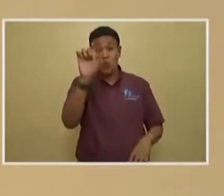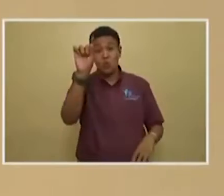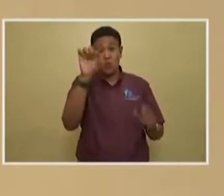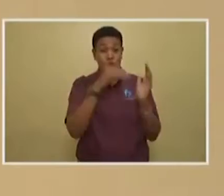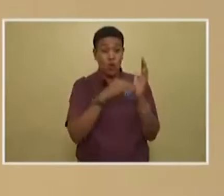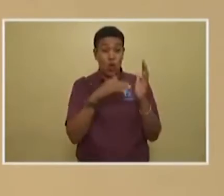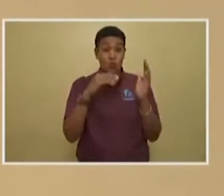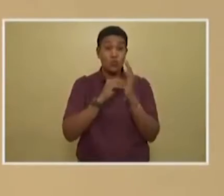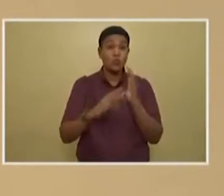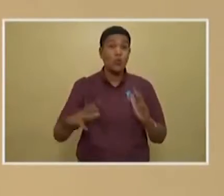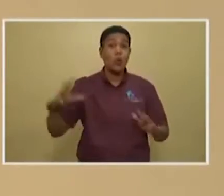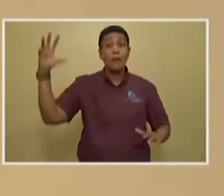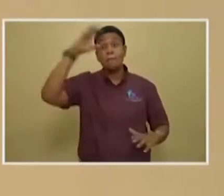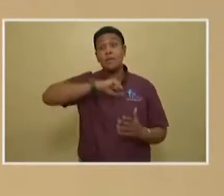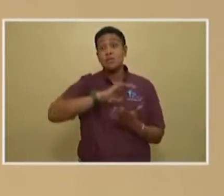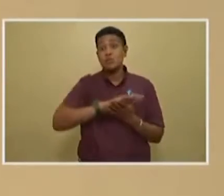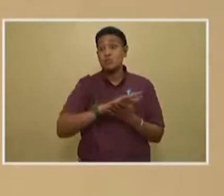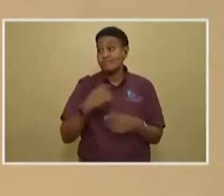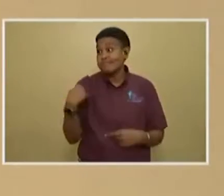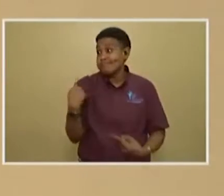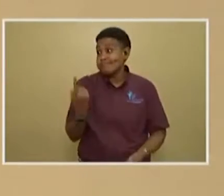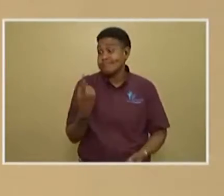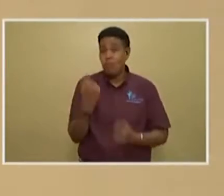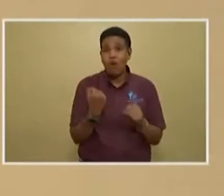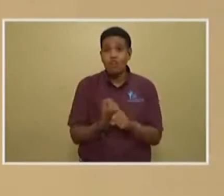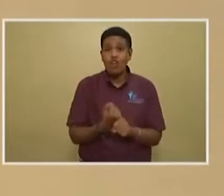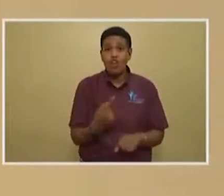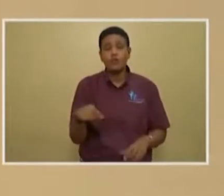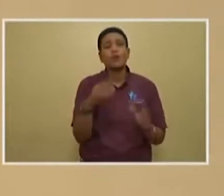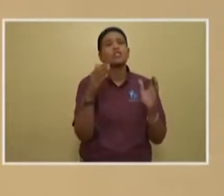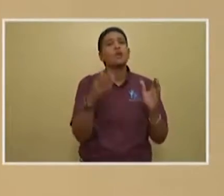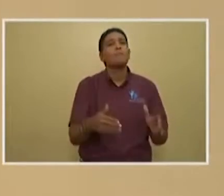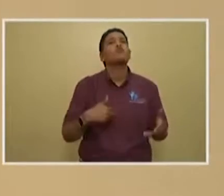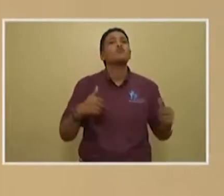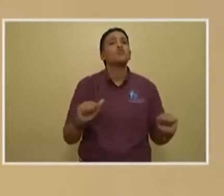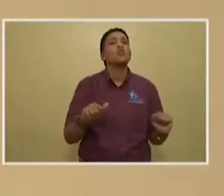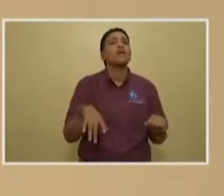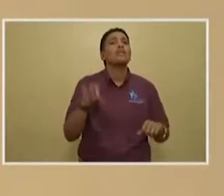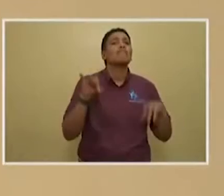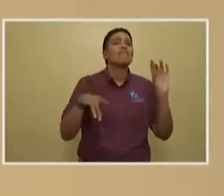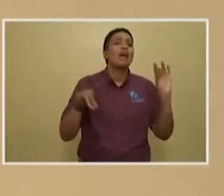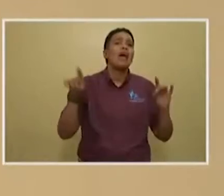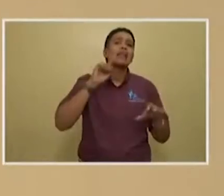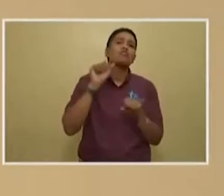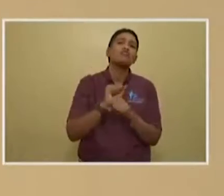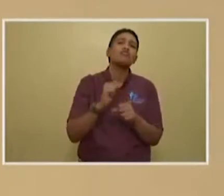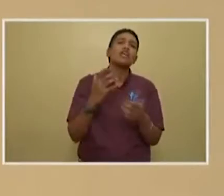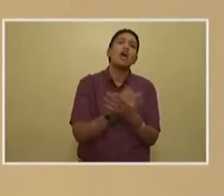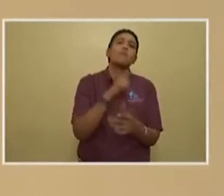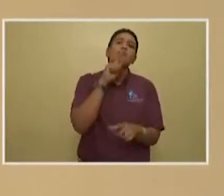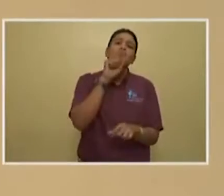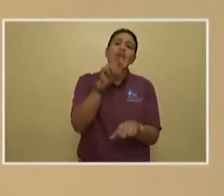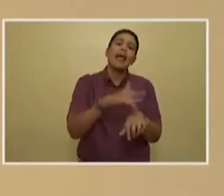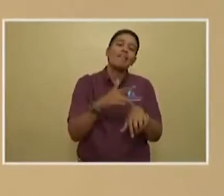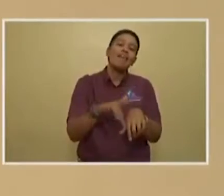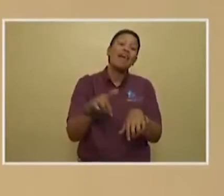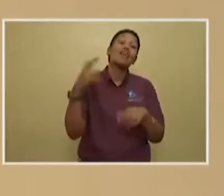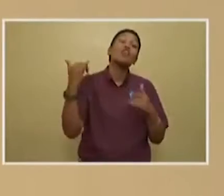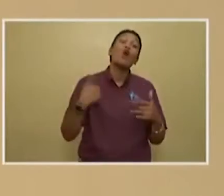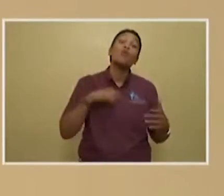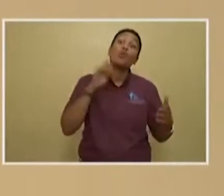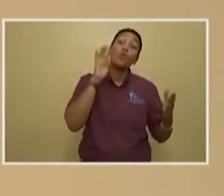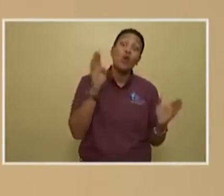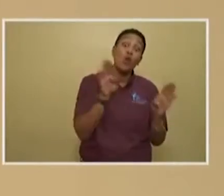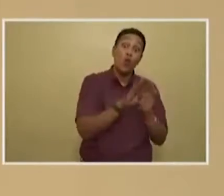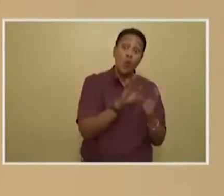persons missing out of our schools. Those are the persons we are trying to find, and the opportunity is now available. Now that we're going to